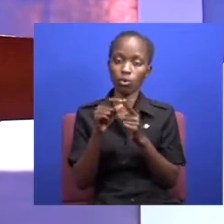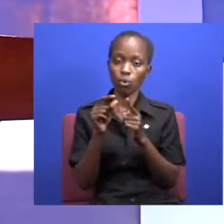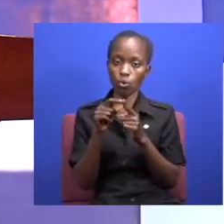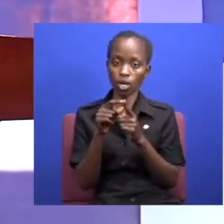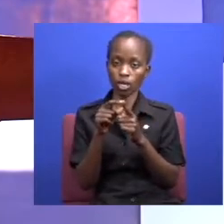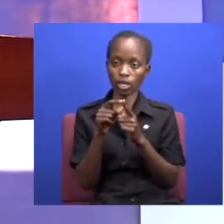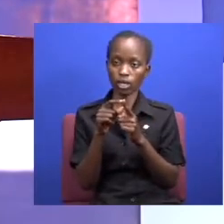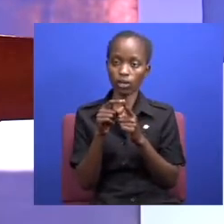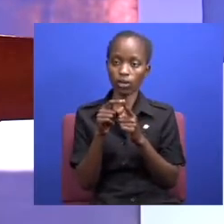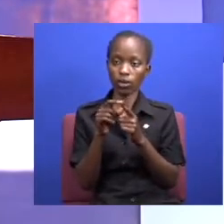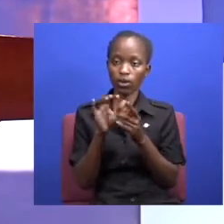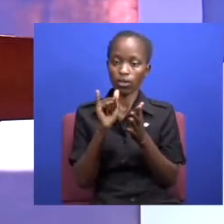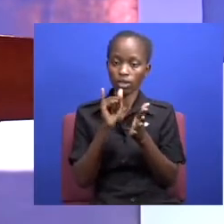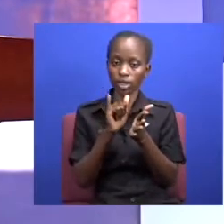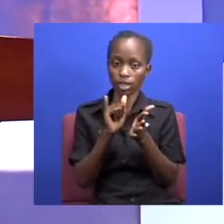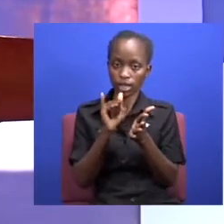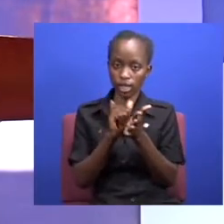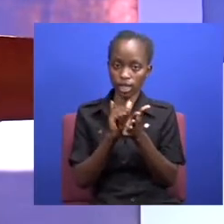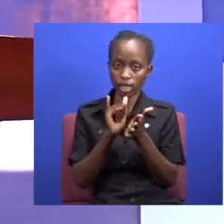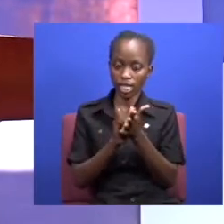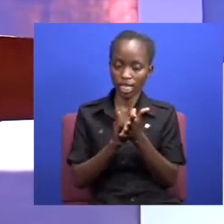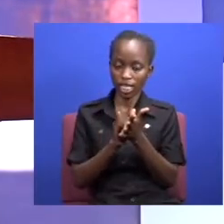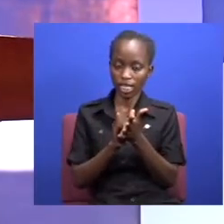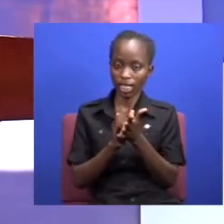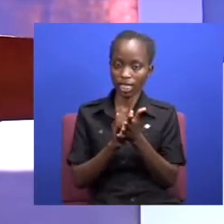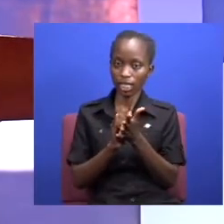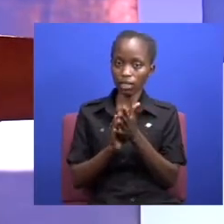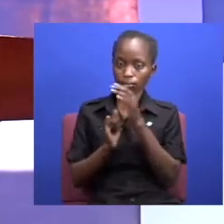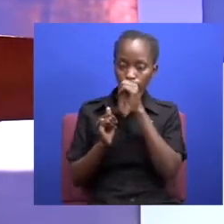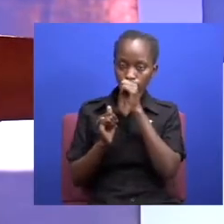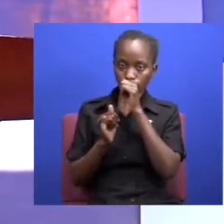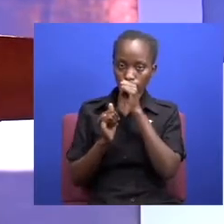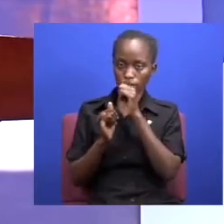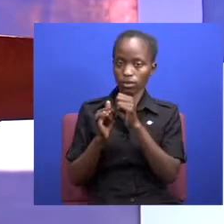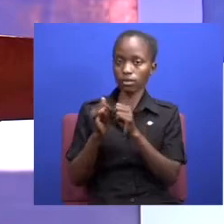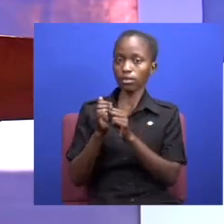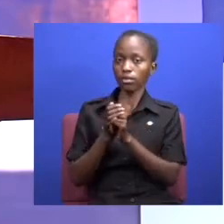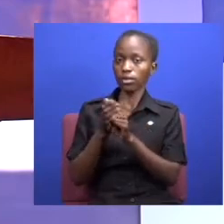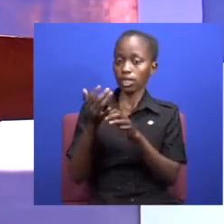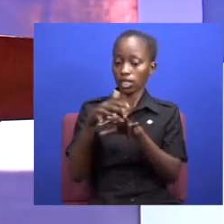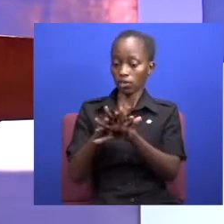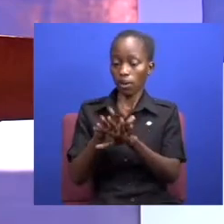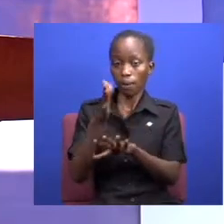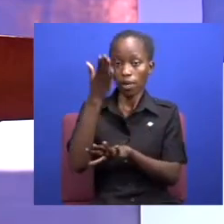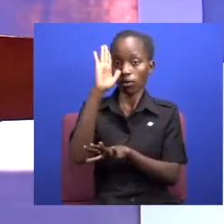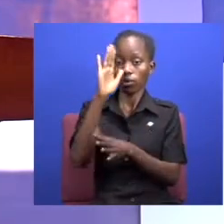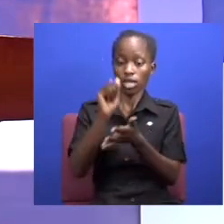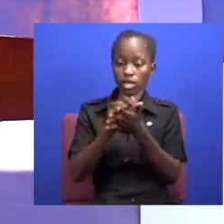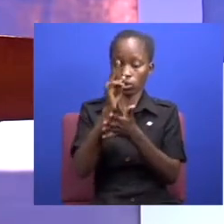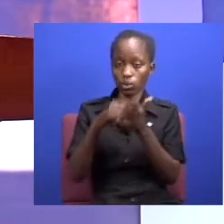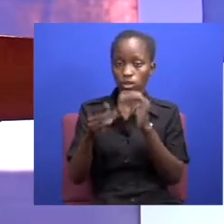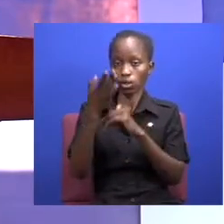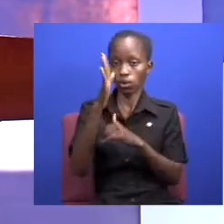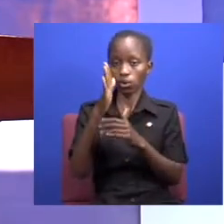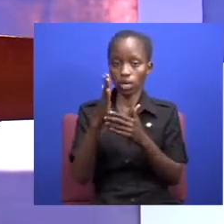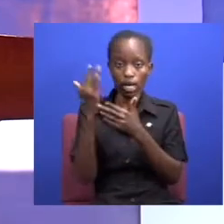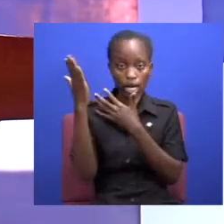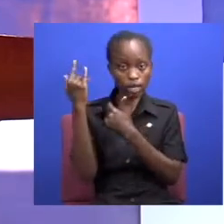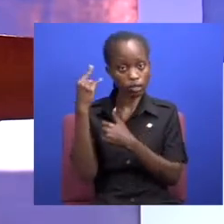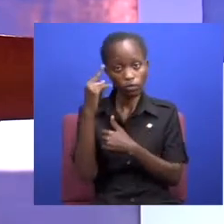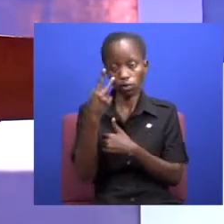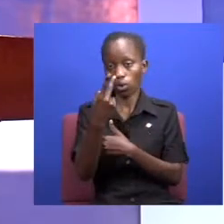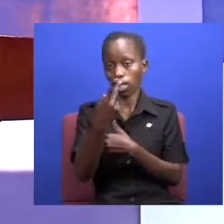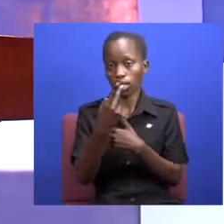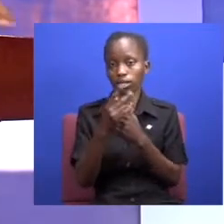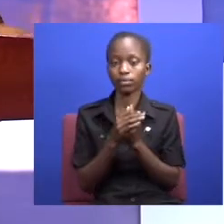word that is inspired of God, all scripture is God breathed. That's what God expects for